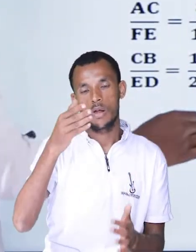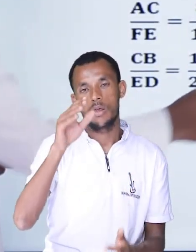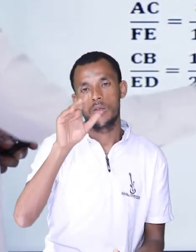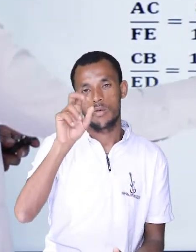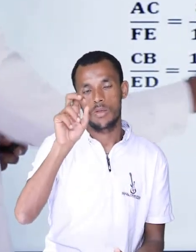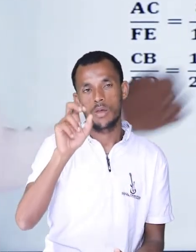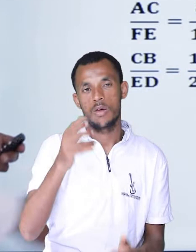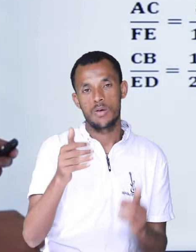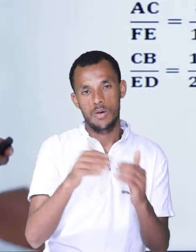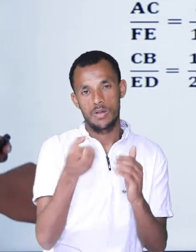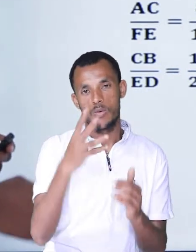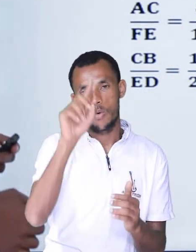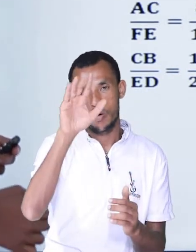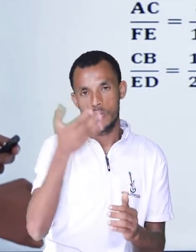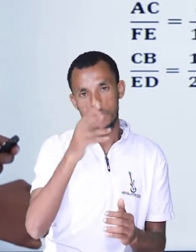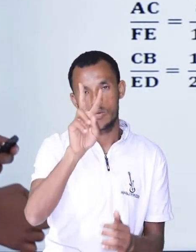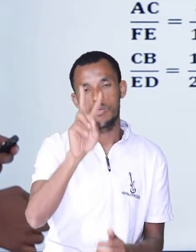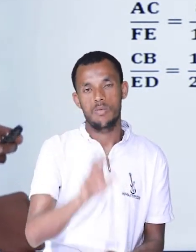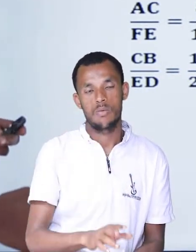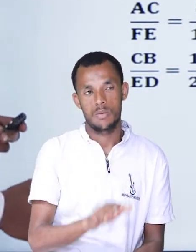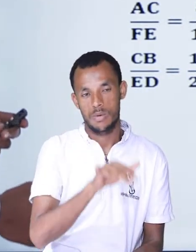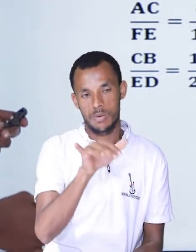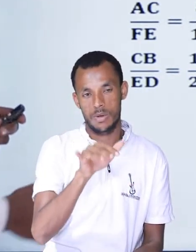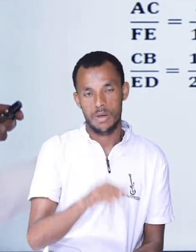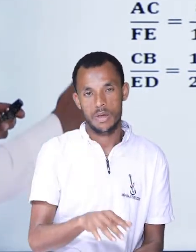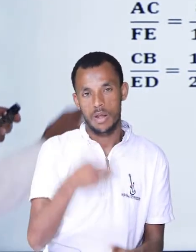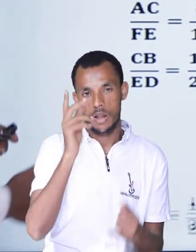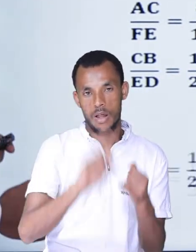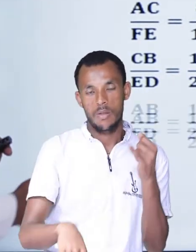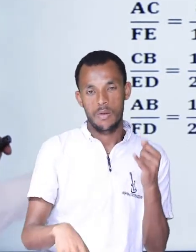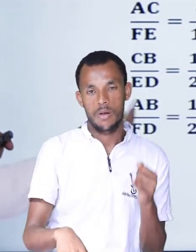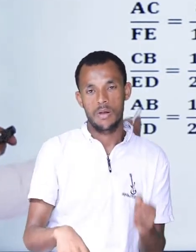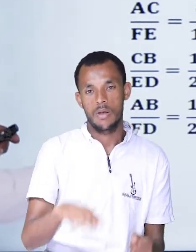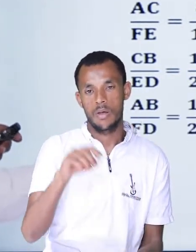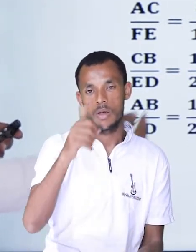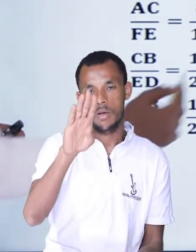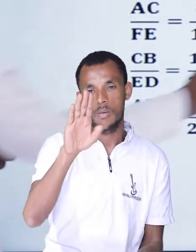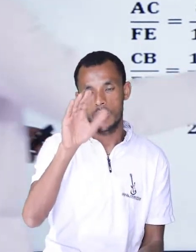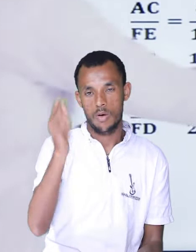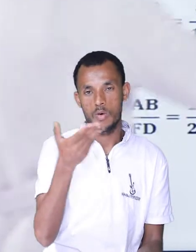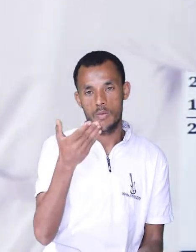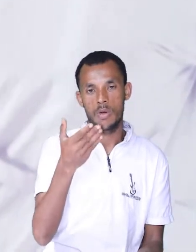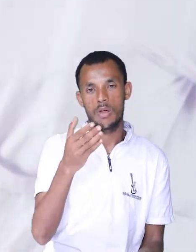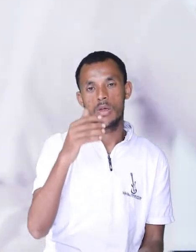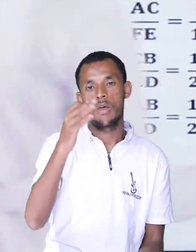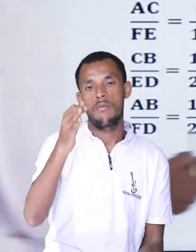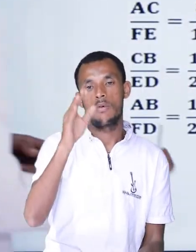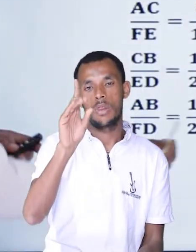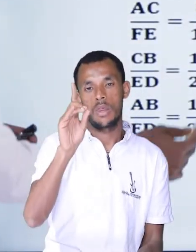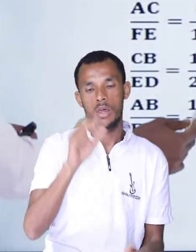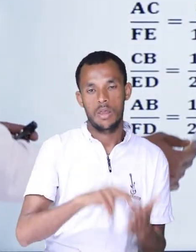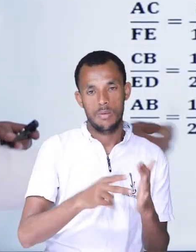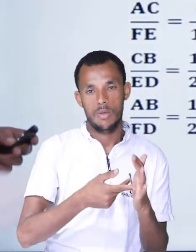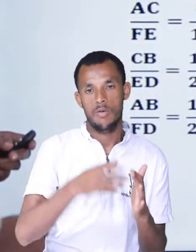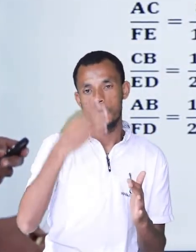0 cancelled by 0, that is 1 over 2. And the last one, AB over FD, that